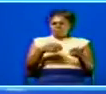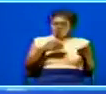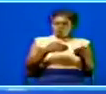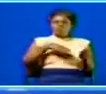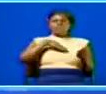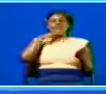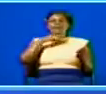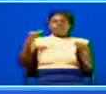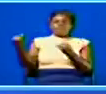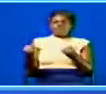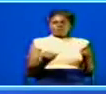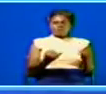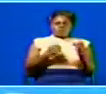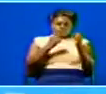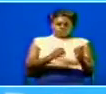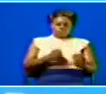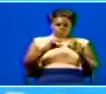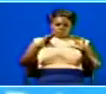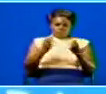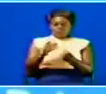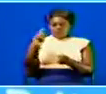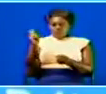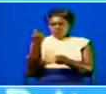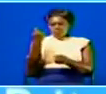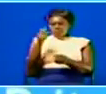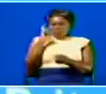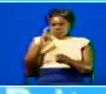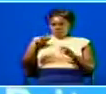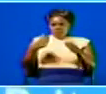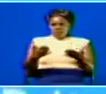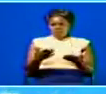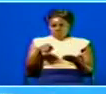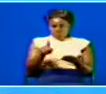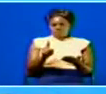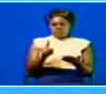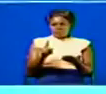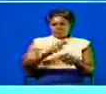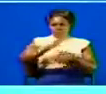we've been invited by the Jockey Club of Kenya to come and see how we can revive it.